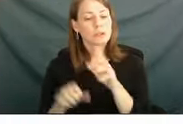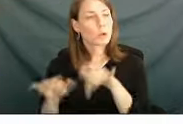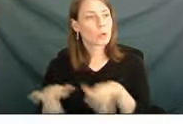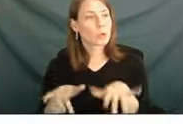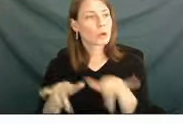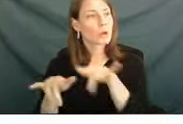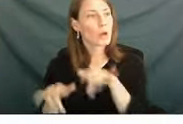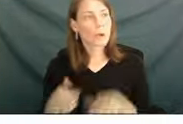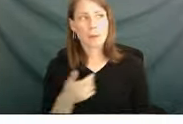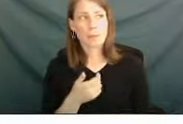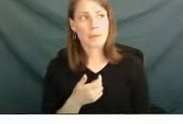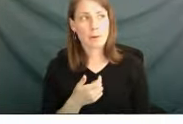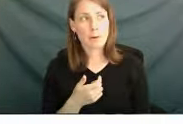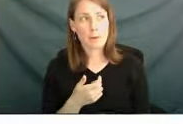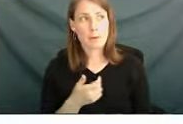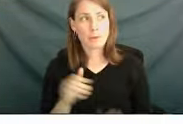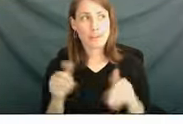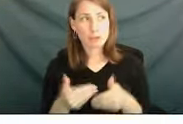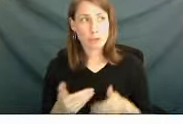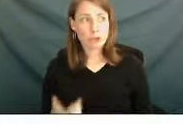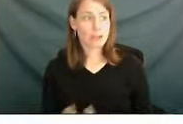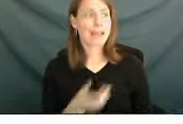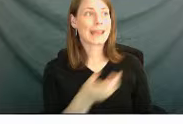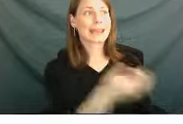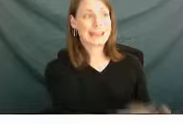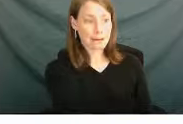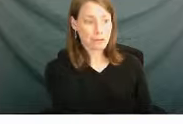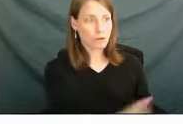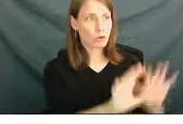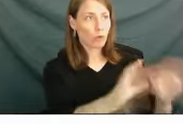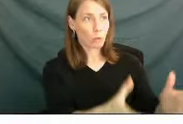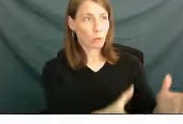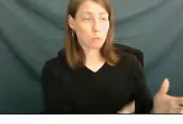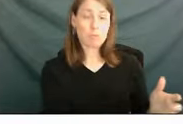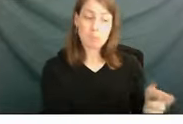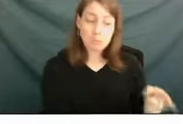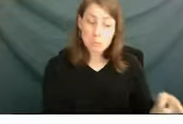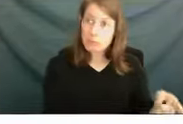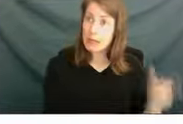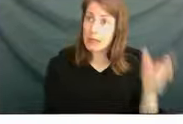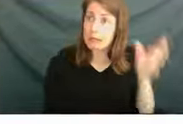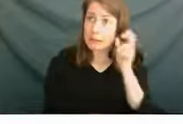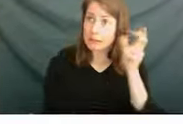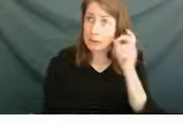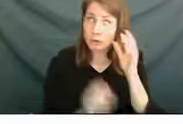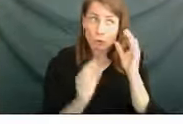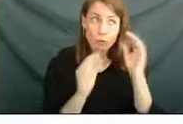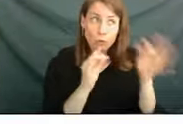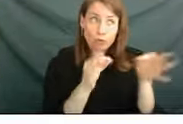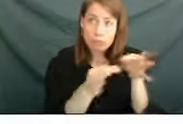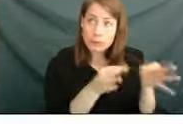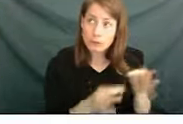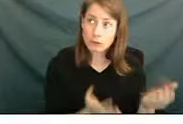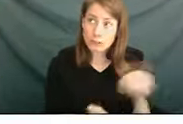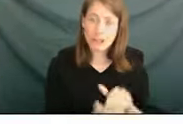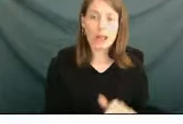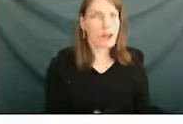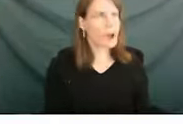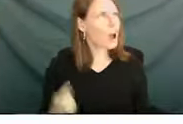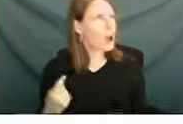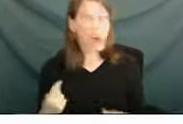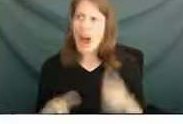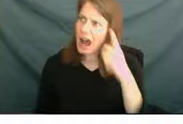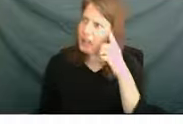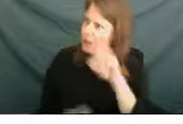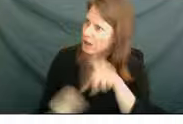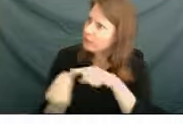ago. And say to a group of kids, you might want to listen to the instructions again. They might want to do it themselves as a way to overcome this